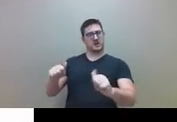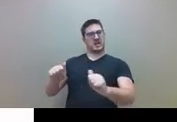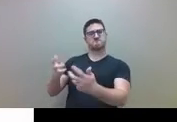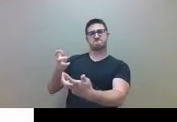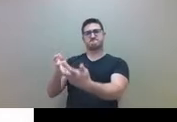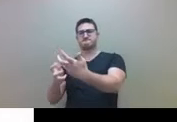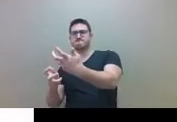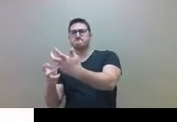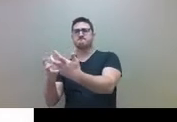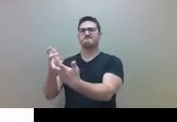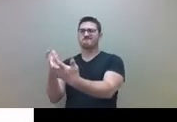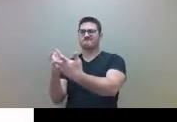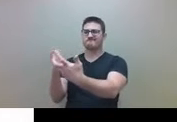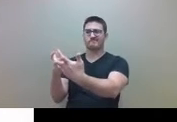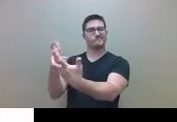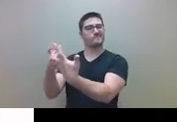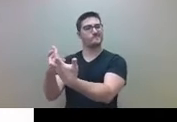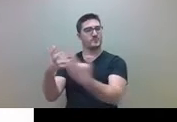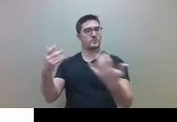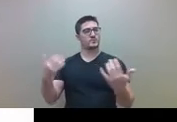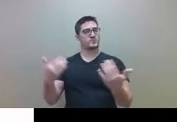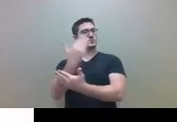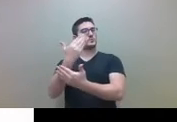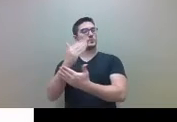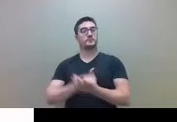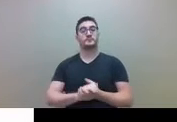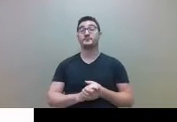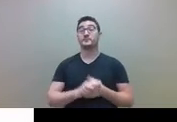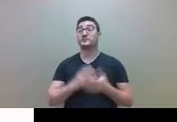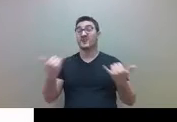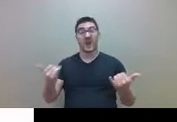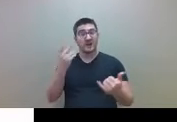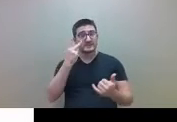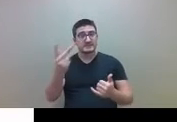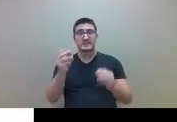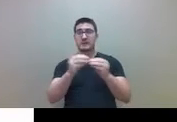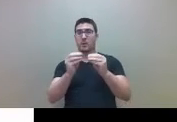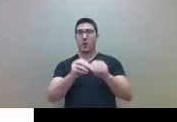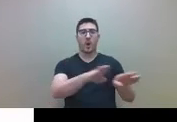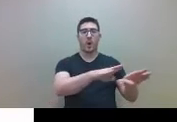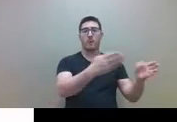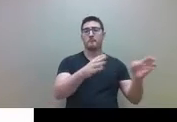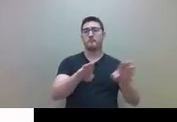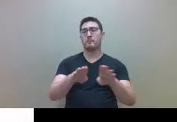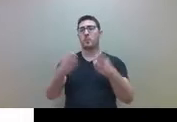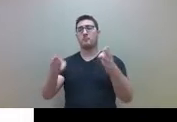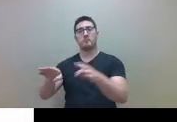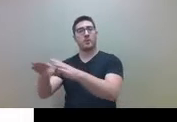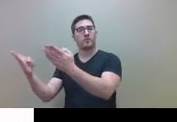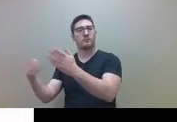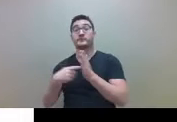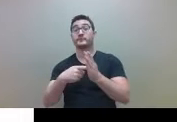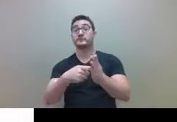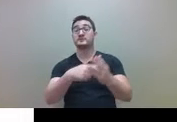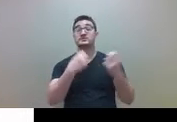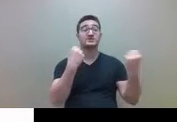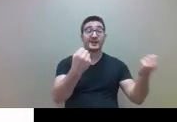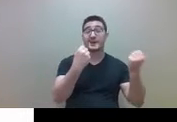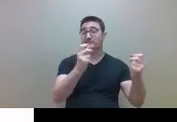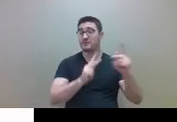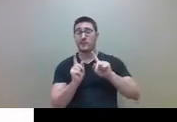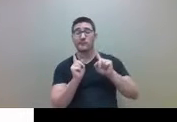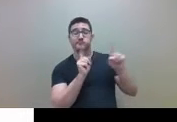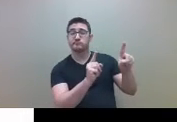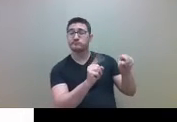now, so people are starting to go back to the gym, starting to engage back into their regular routines. But at that